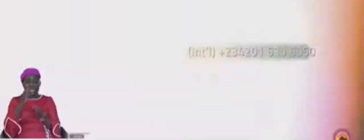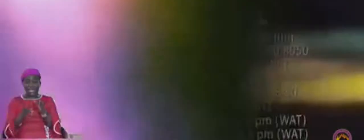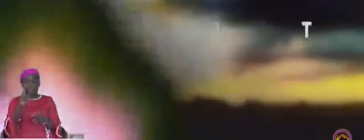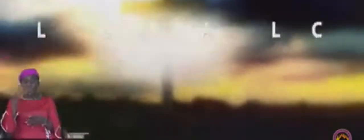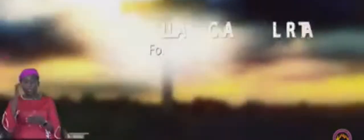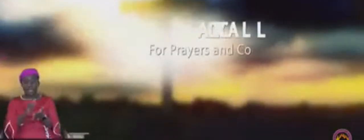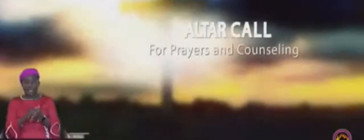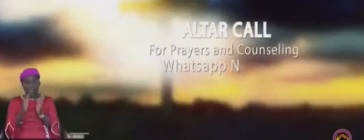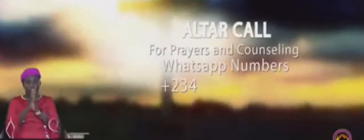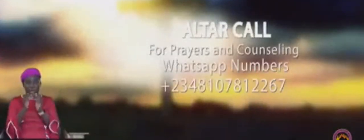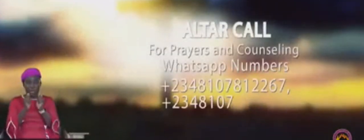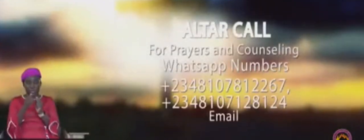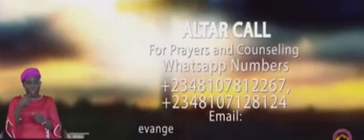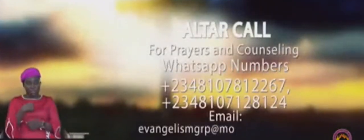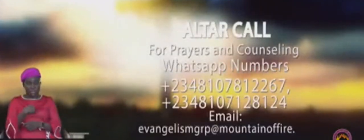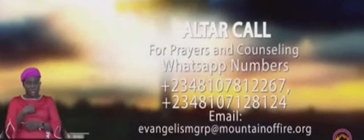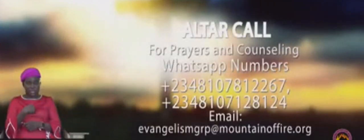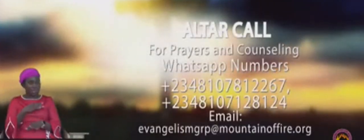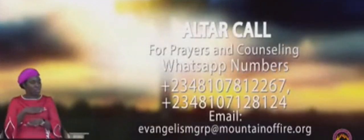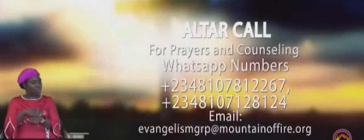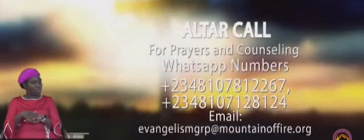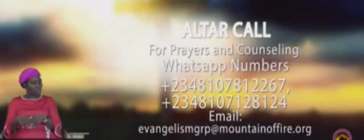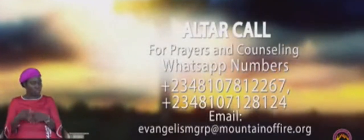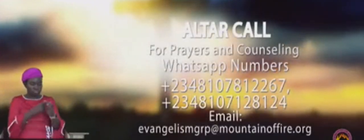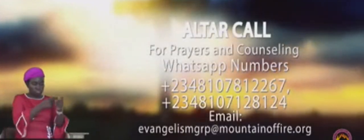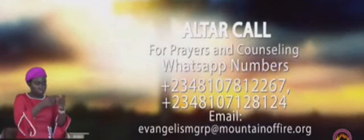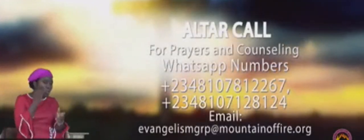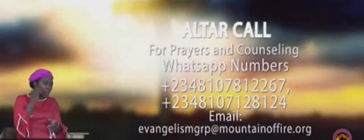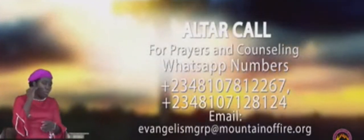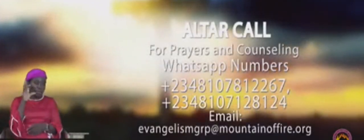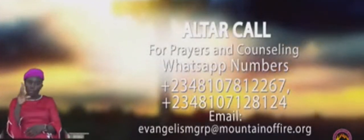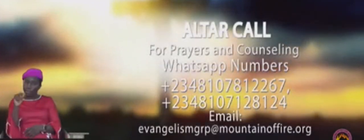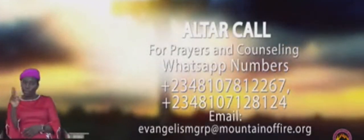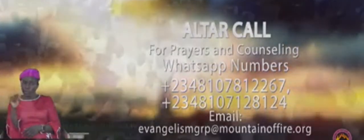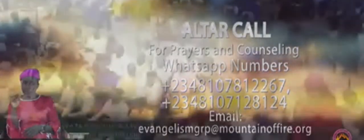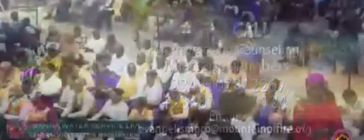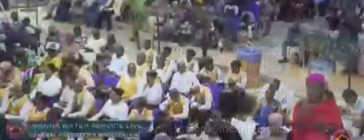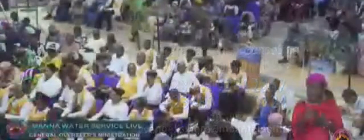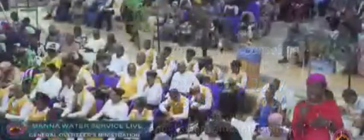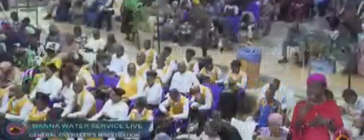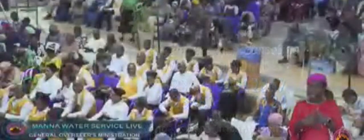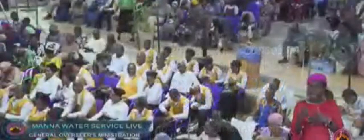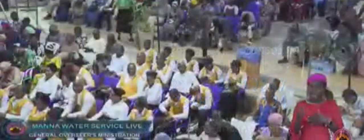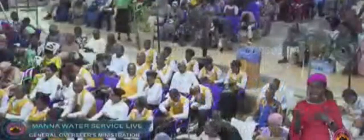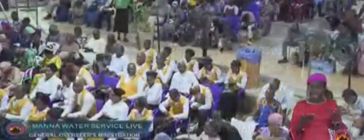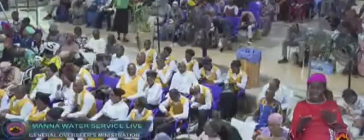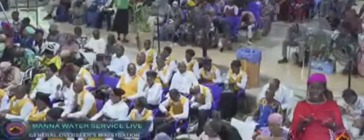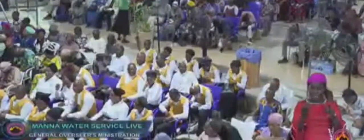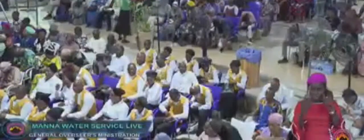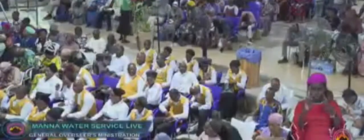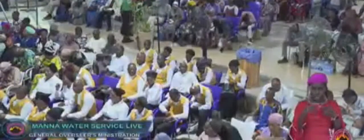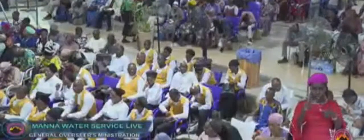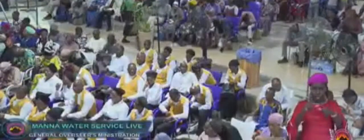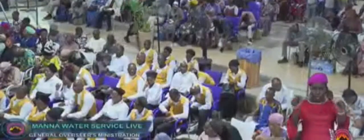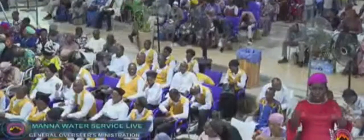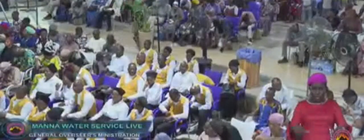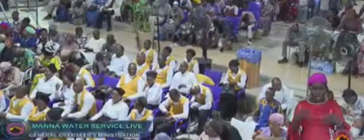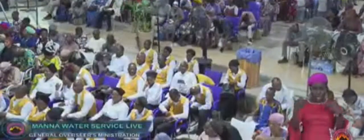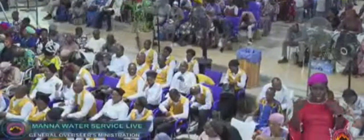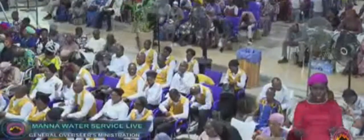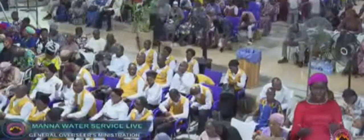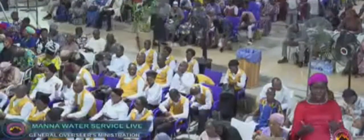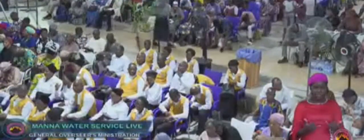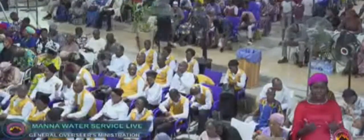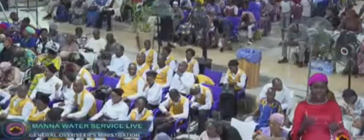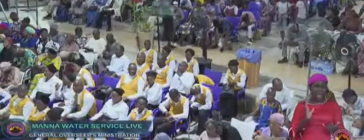me. Don't rush home. Immediately we close, find a way to the altar here. And